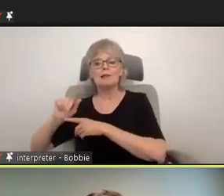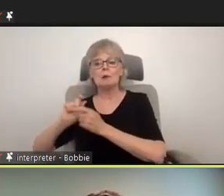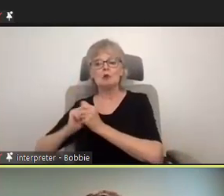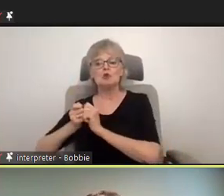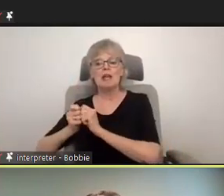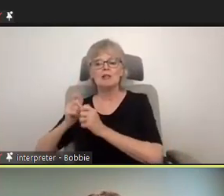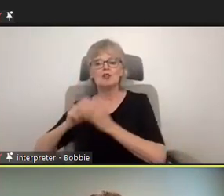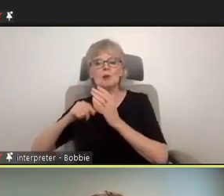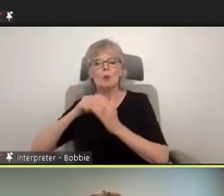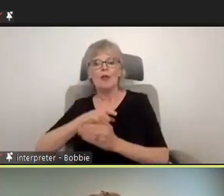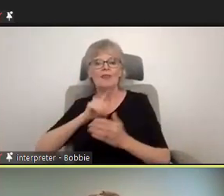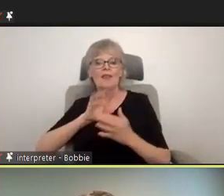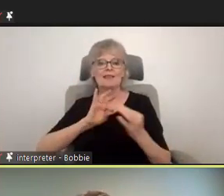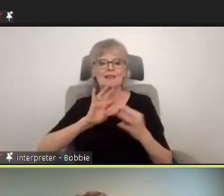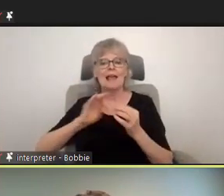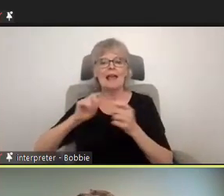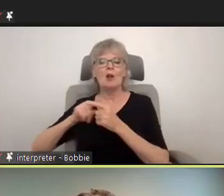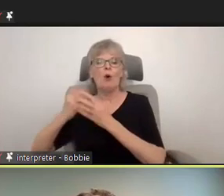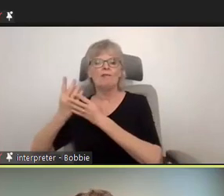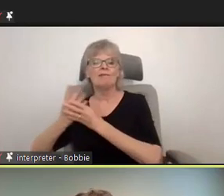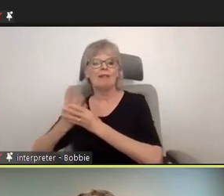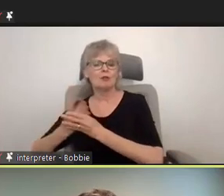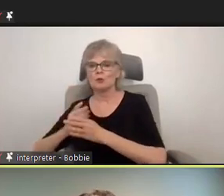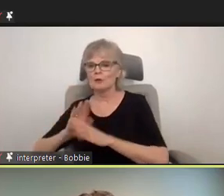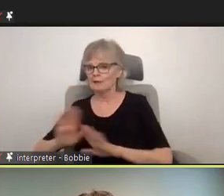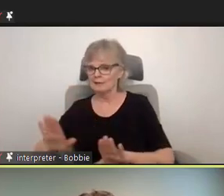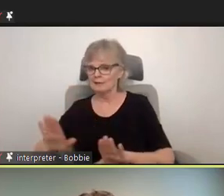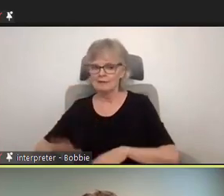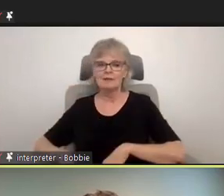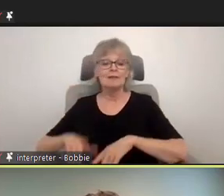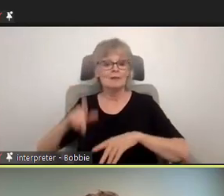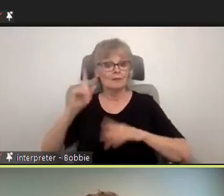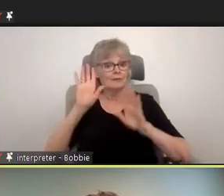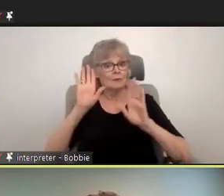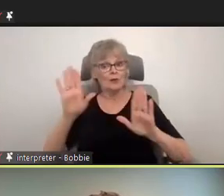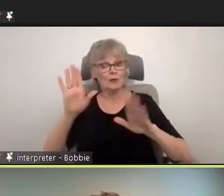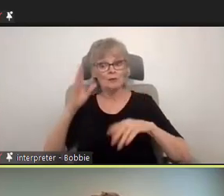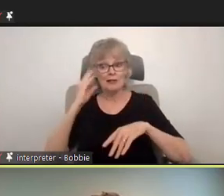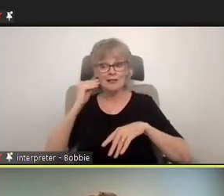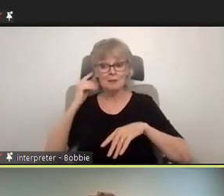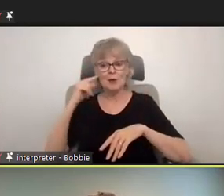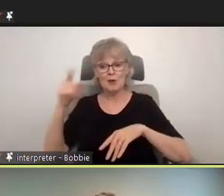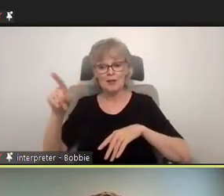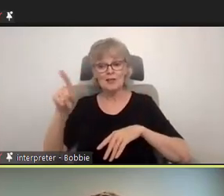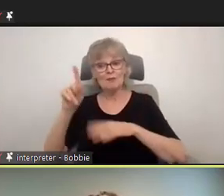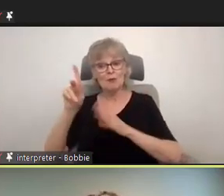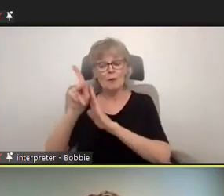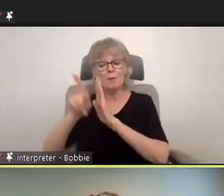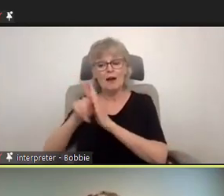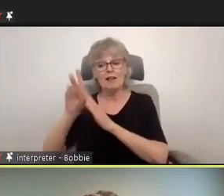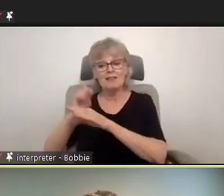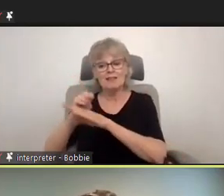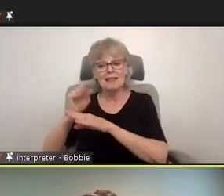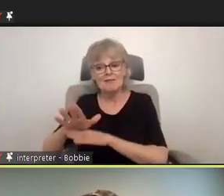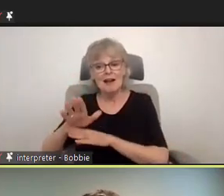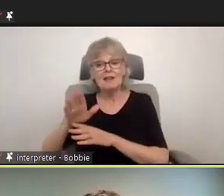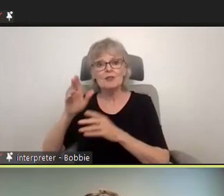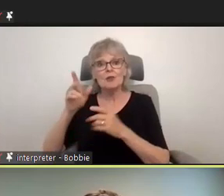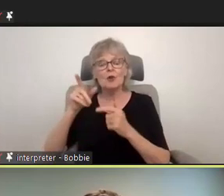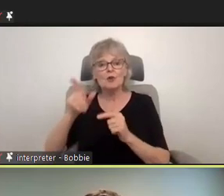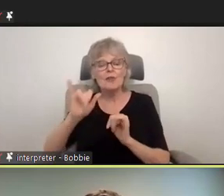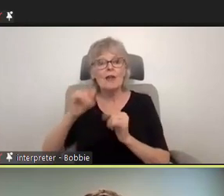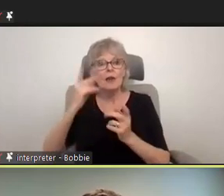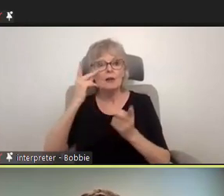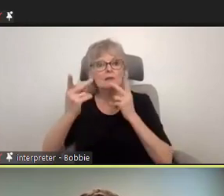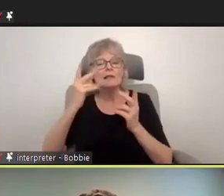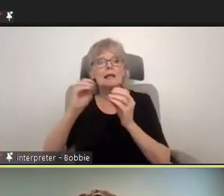just been a phenomenal experience for them and also for the policy advisor who is getting exposed to so many more people and so many more perspectives than